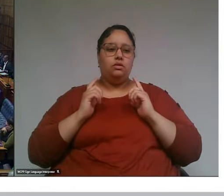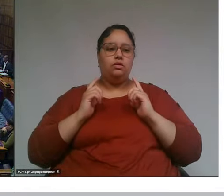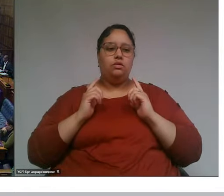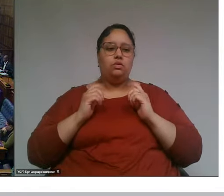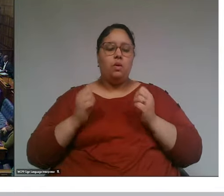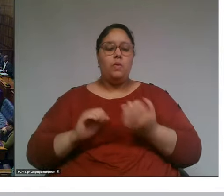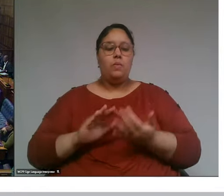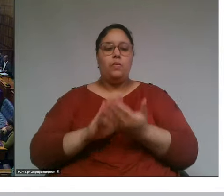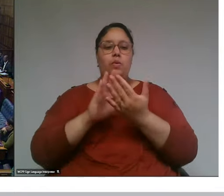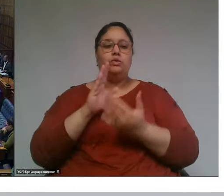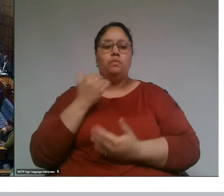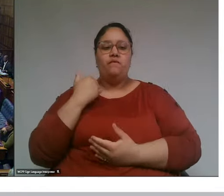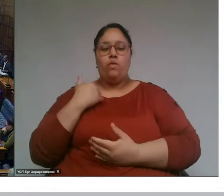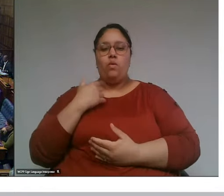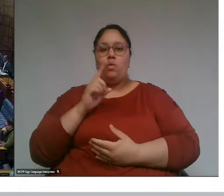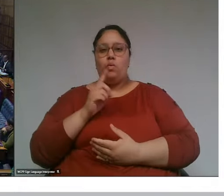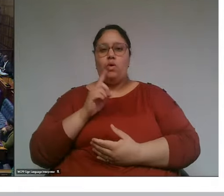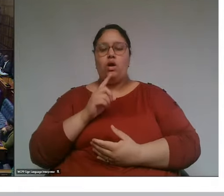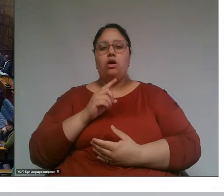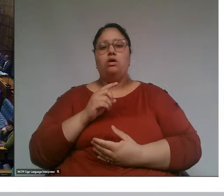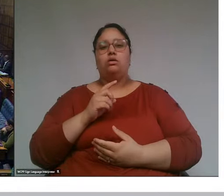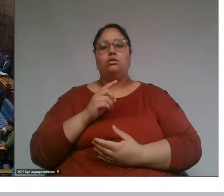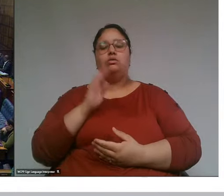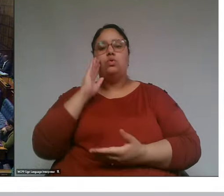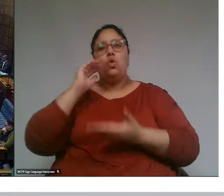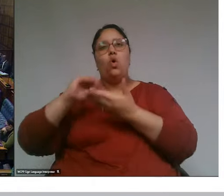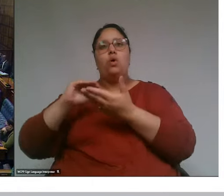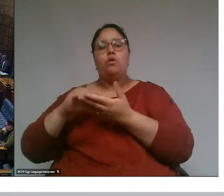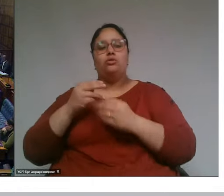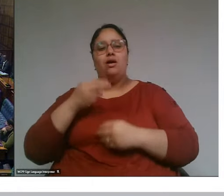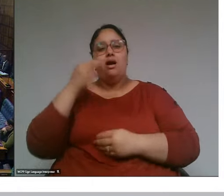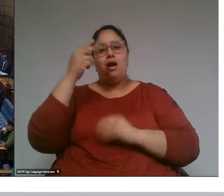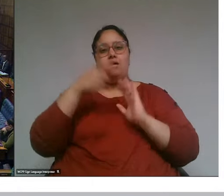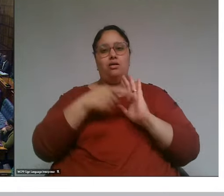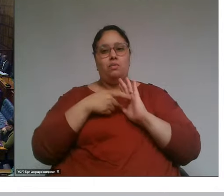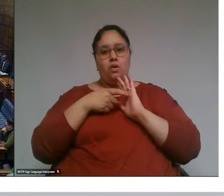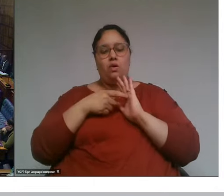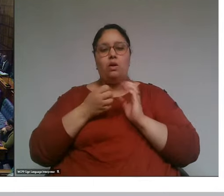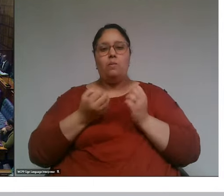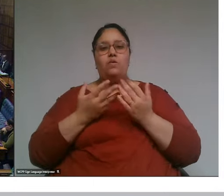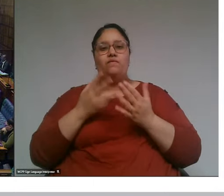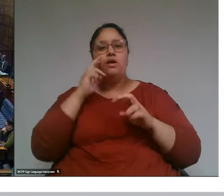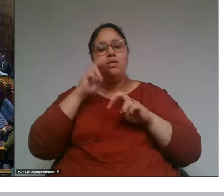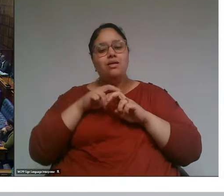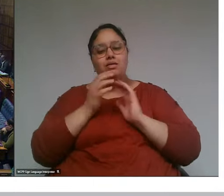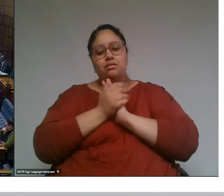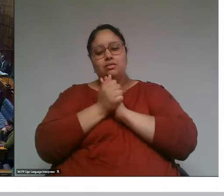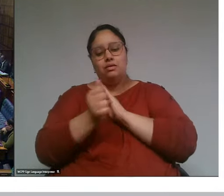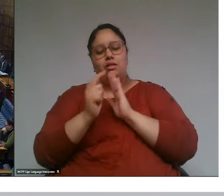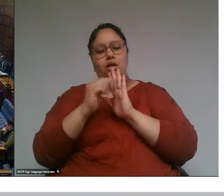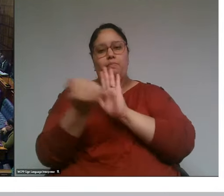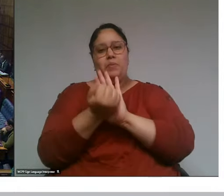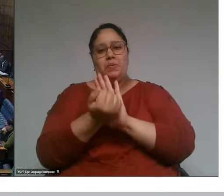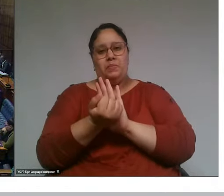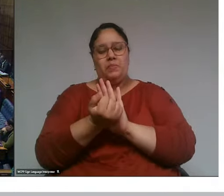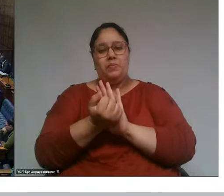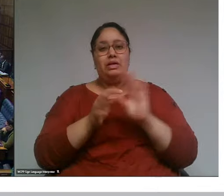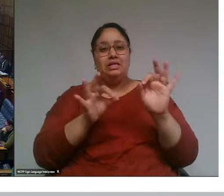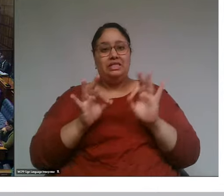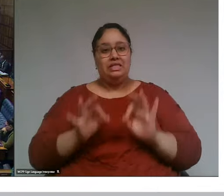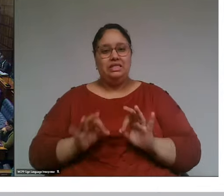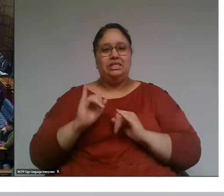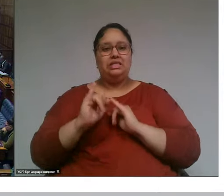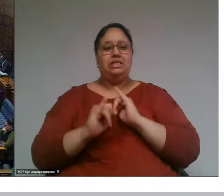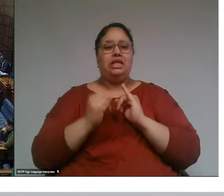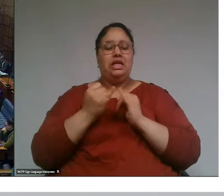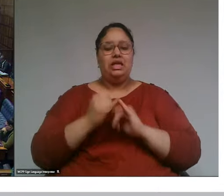be let's look for occupations in high demand and provide the necessary Skilling and accreditation and then have those individuals